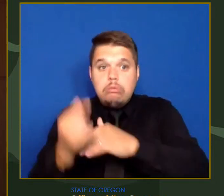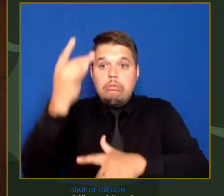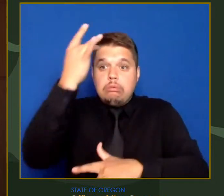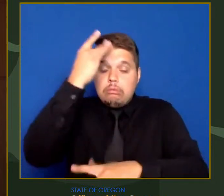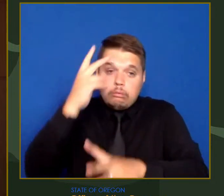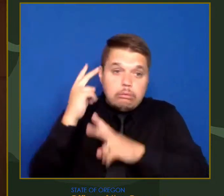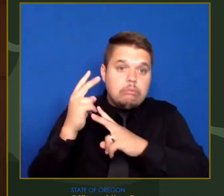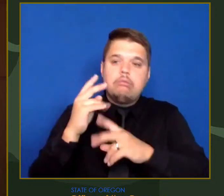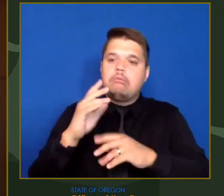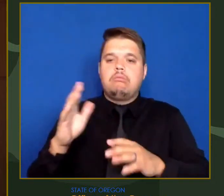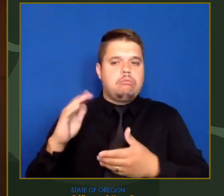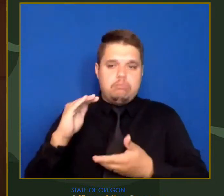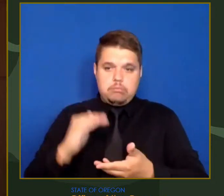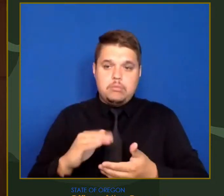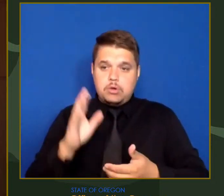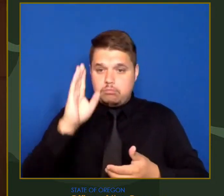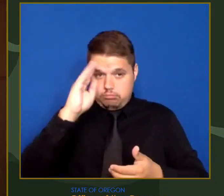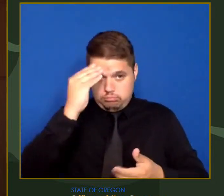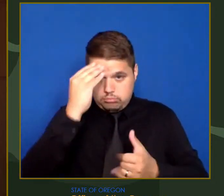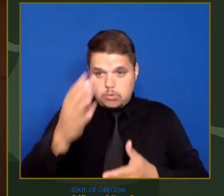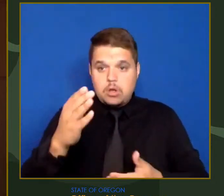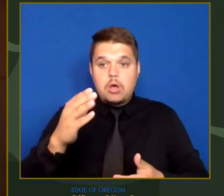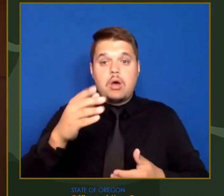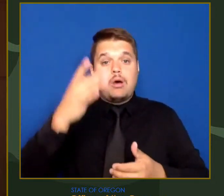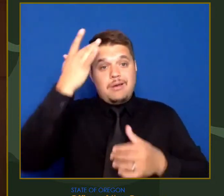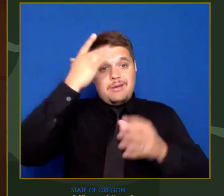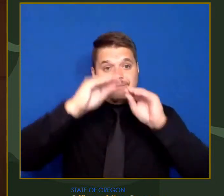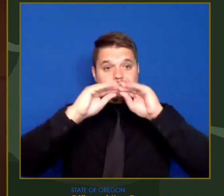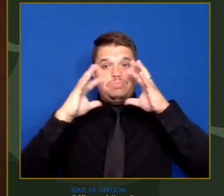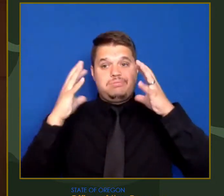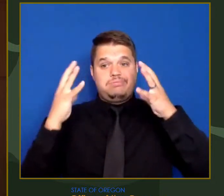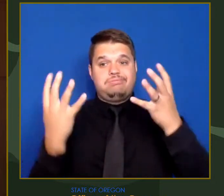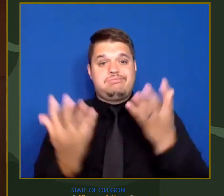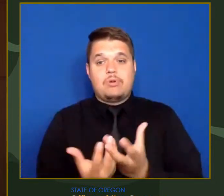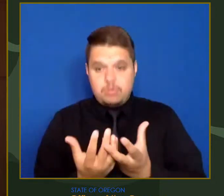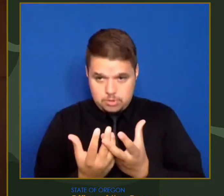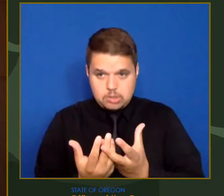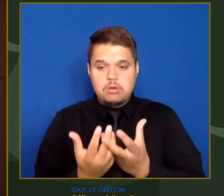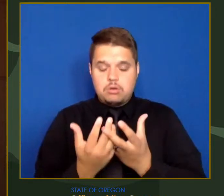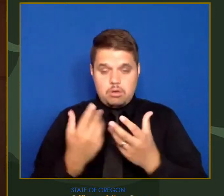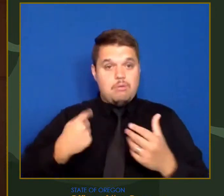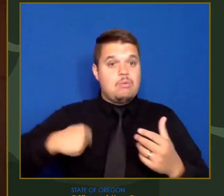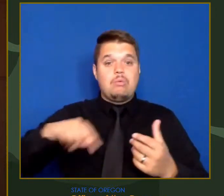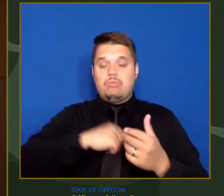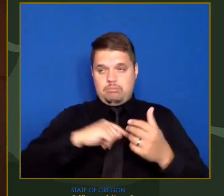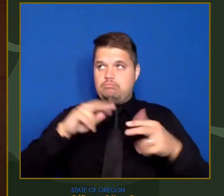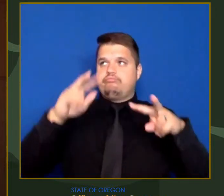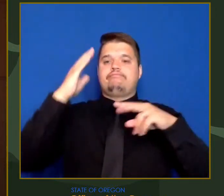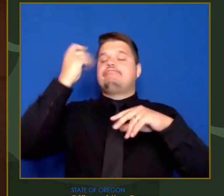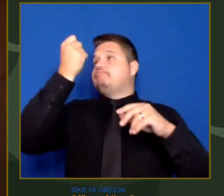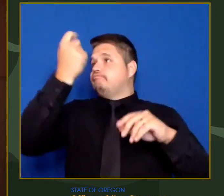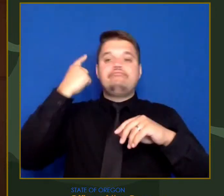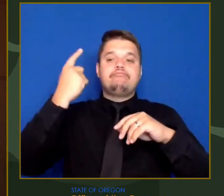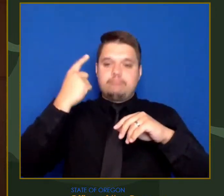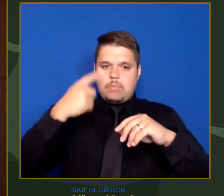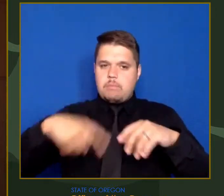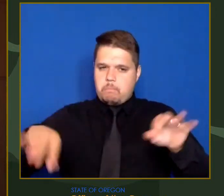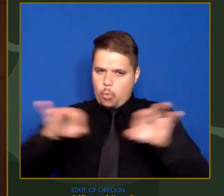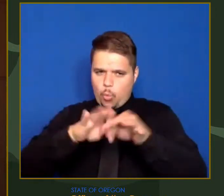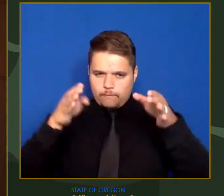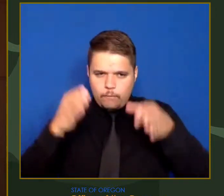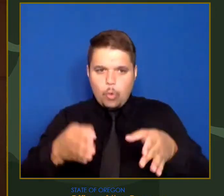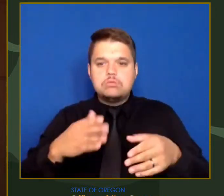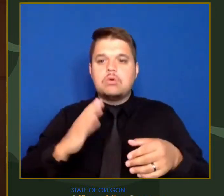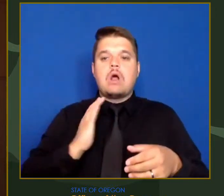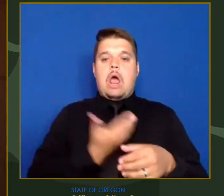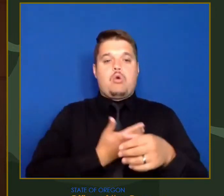response will move to the local level and local elected officials to make decisions based on what's happening on